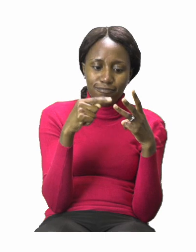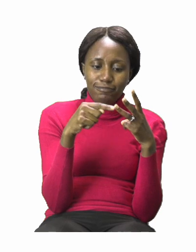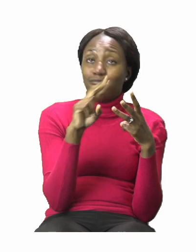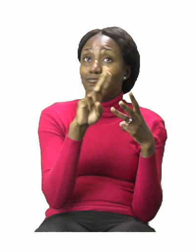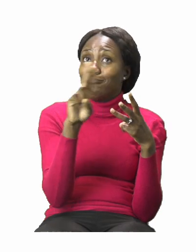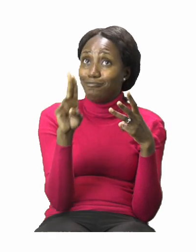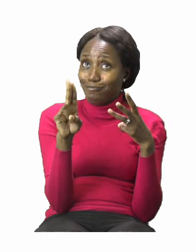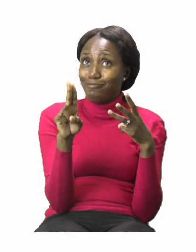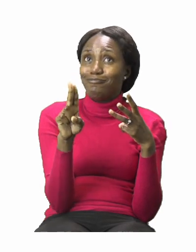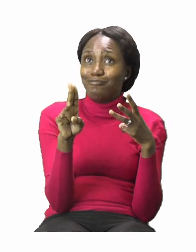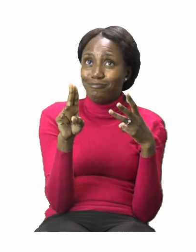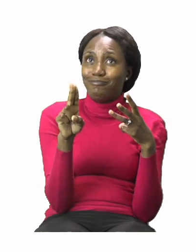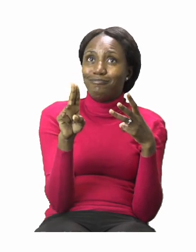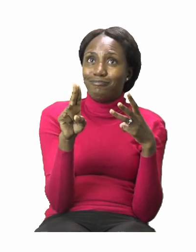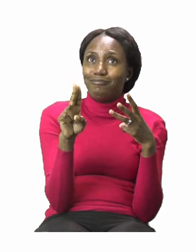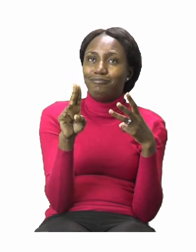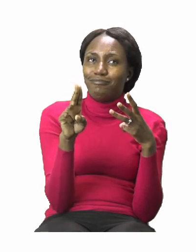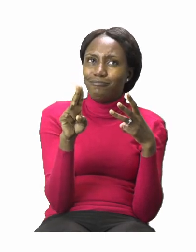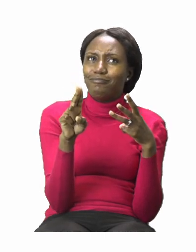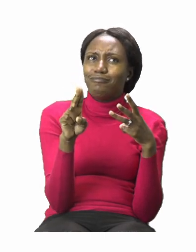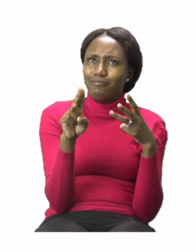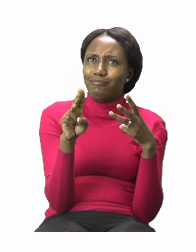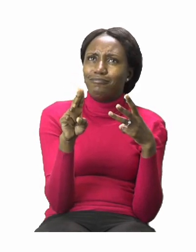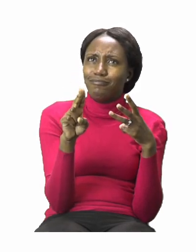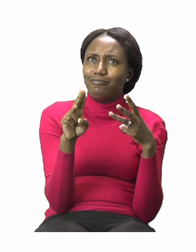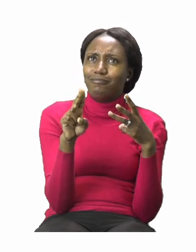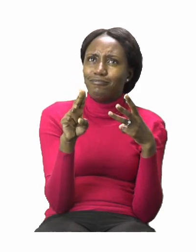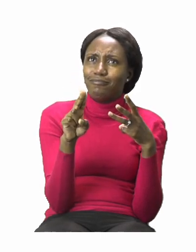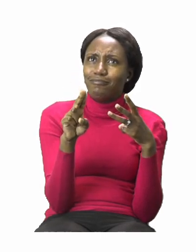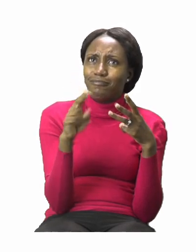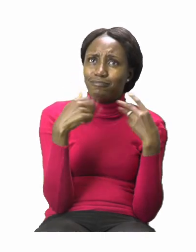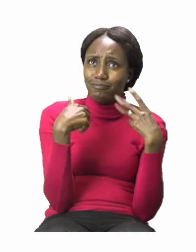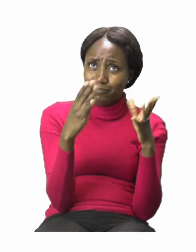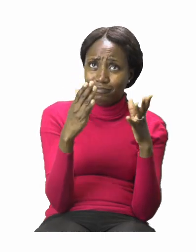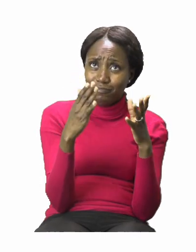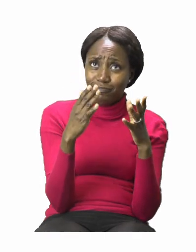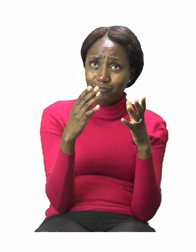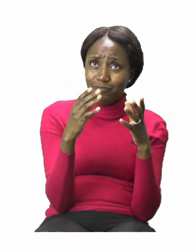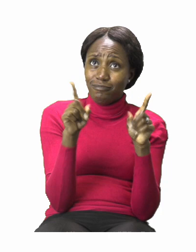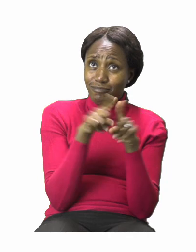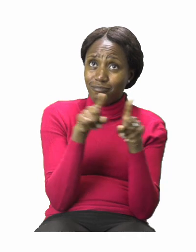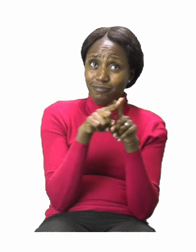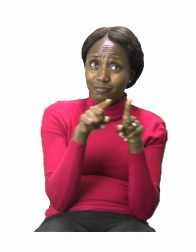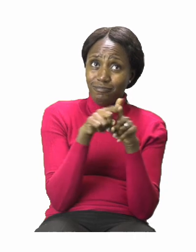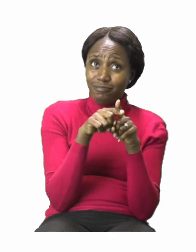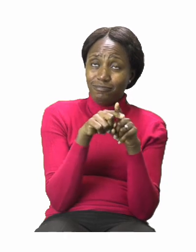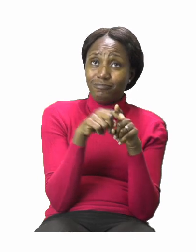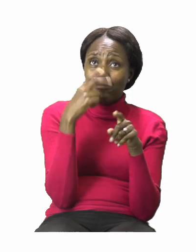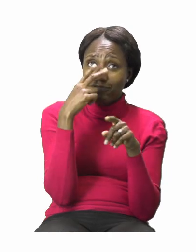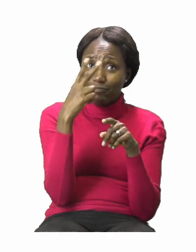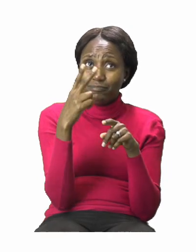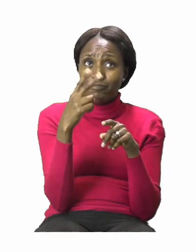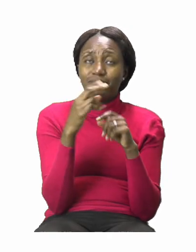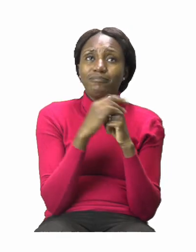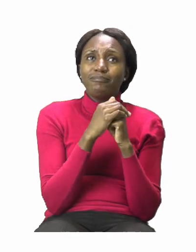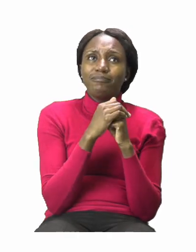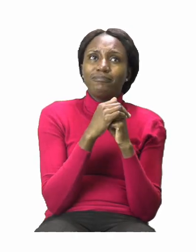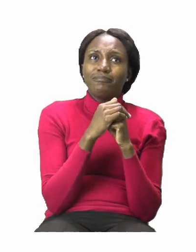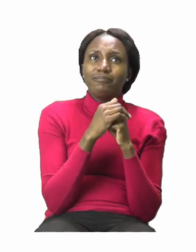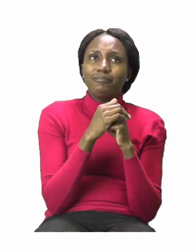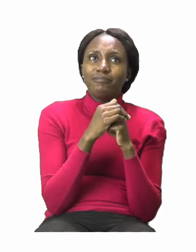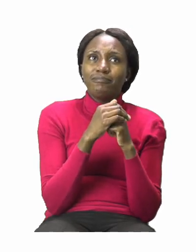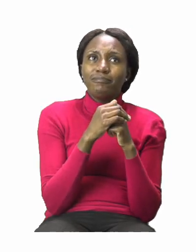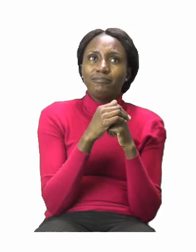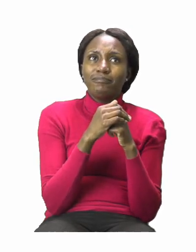Hein. Does it sound the same at the beginning? Let's try again. We have